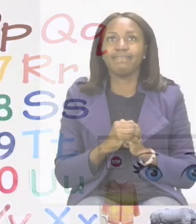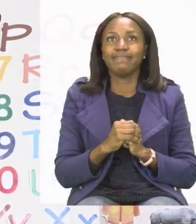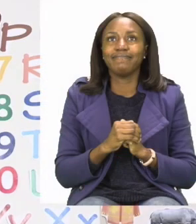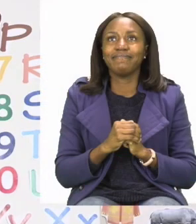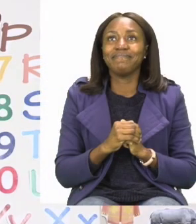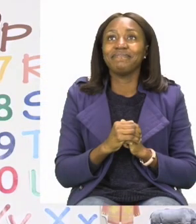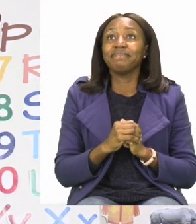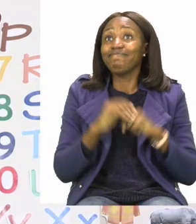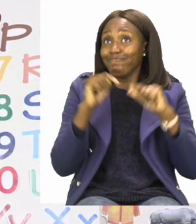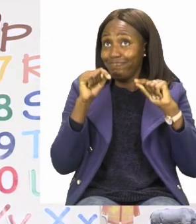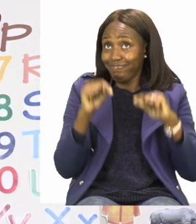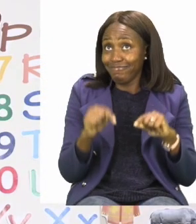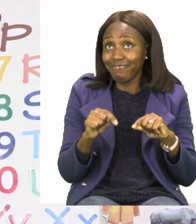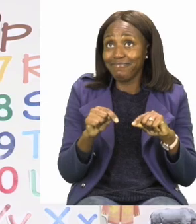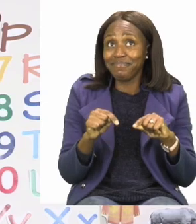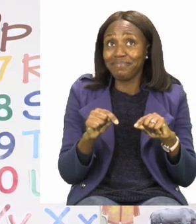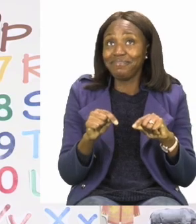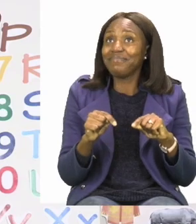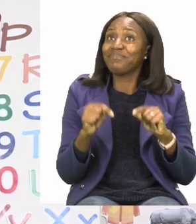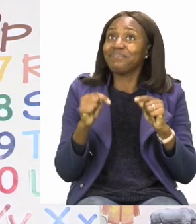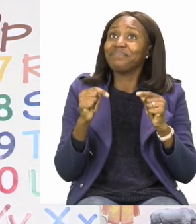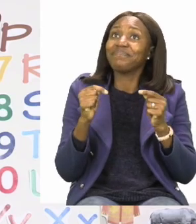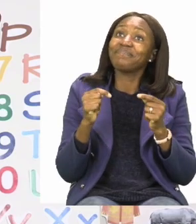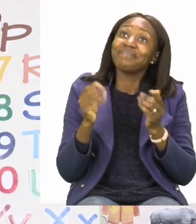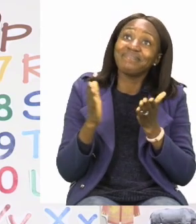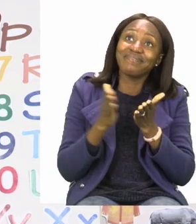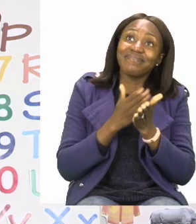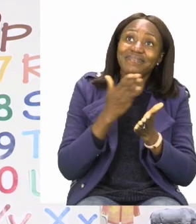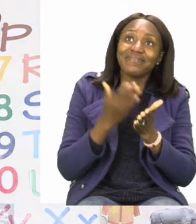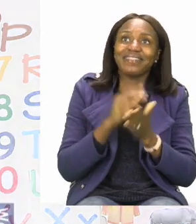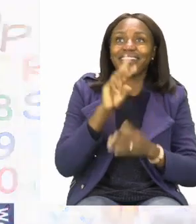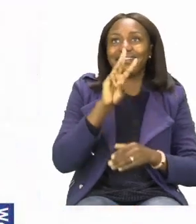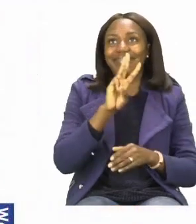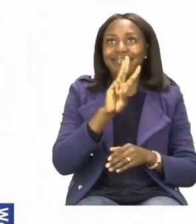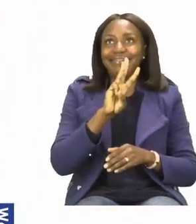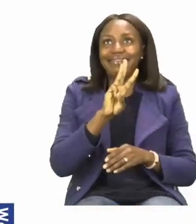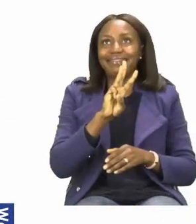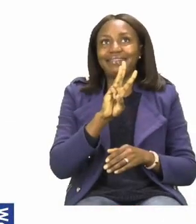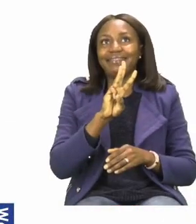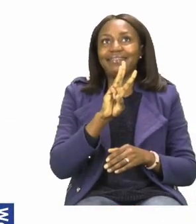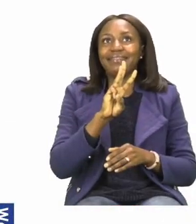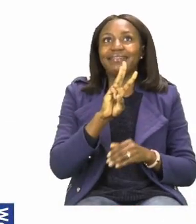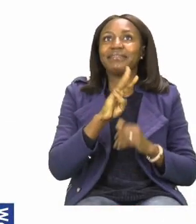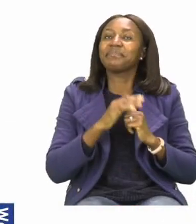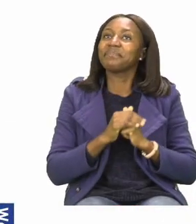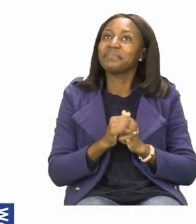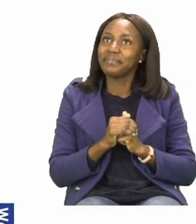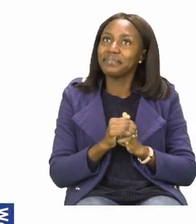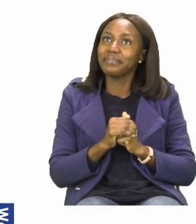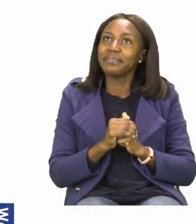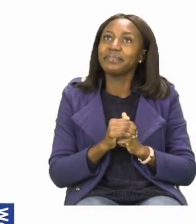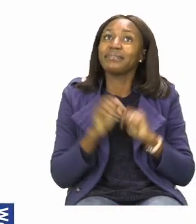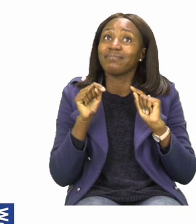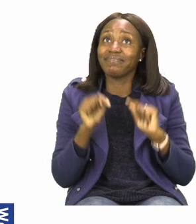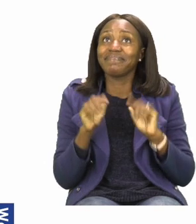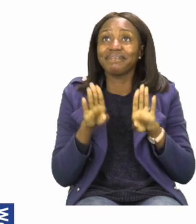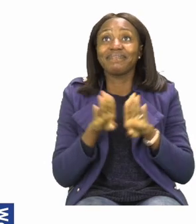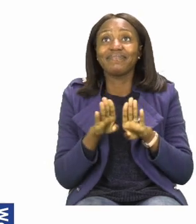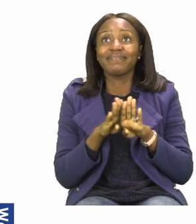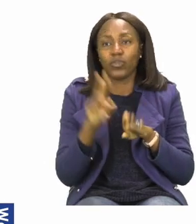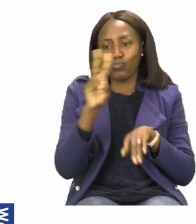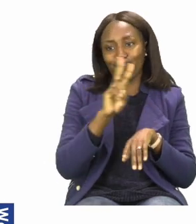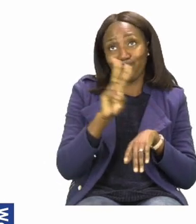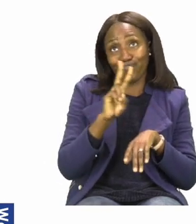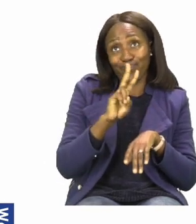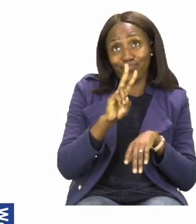For today's lesson, boys and girls, let us all start on page 3. On page 3, we are going to be doing